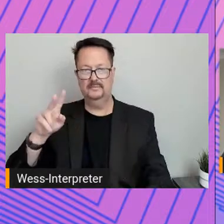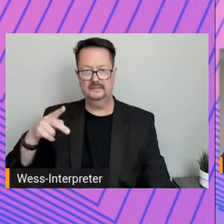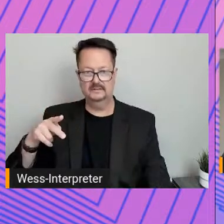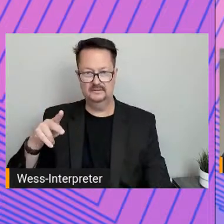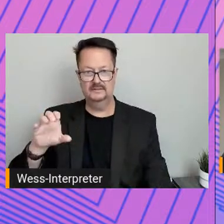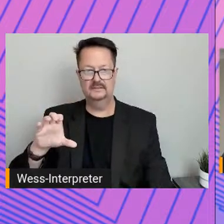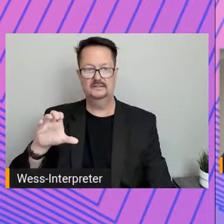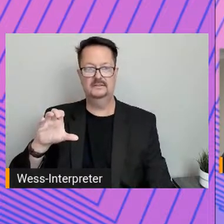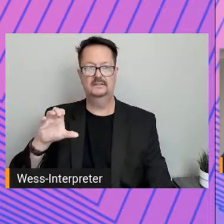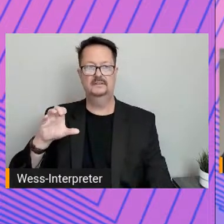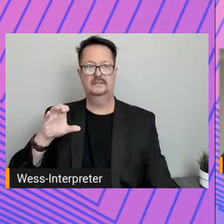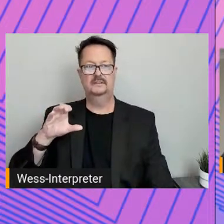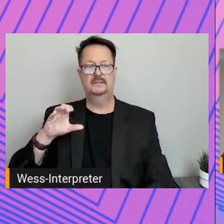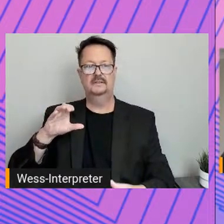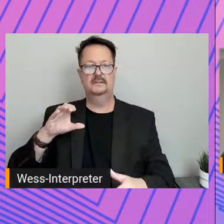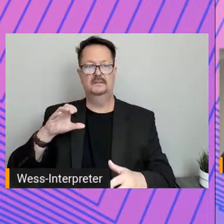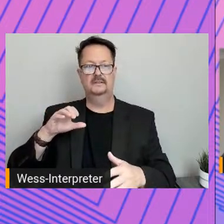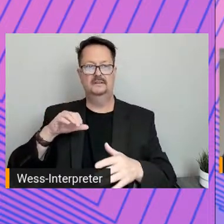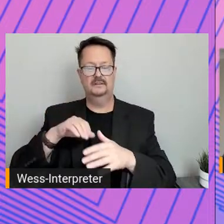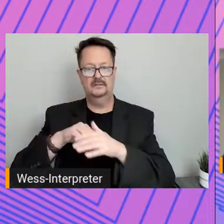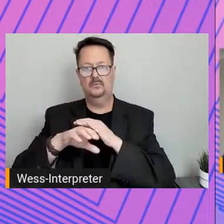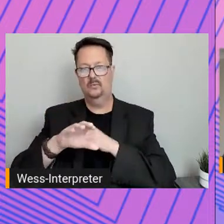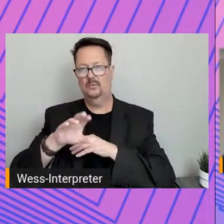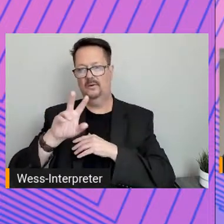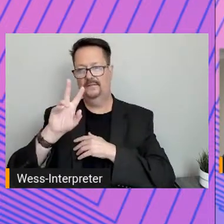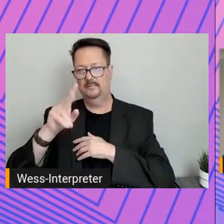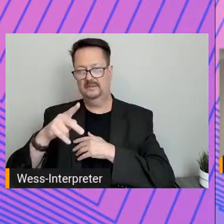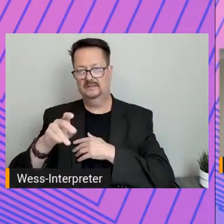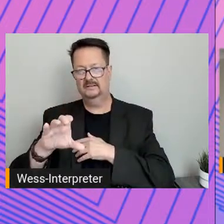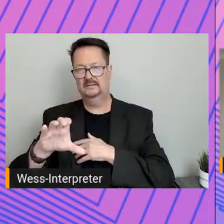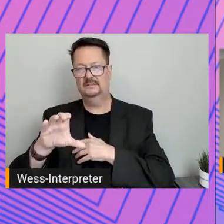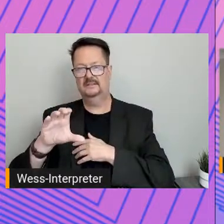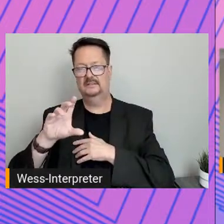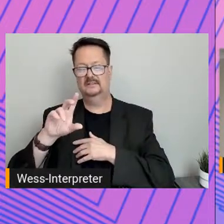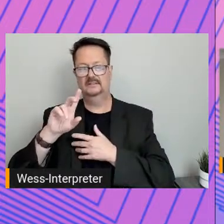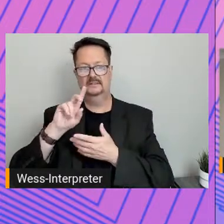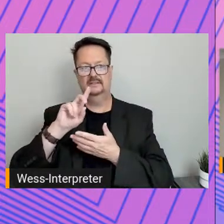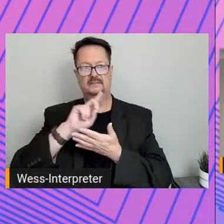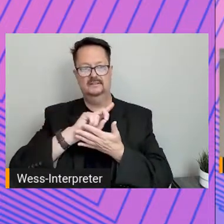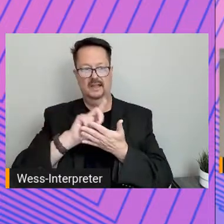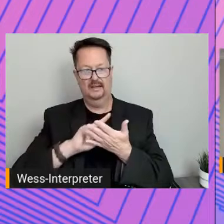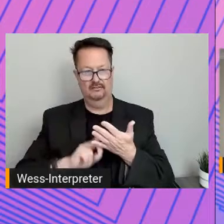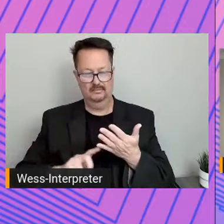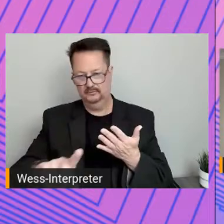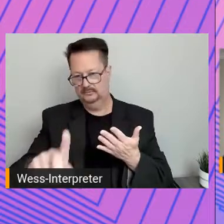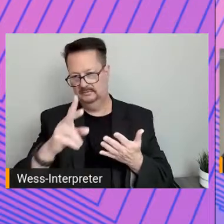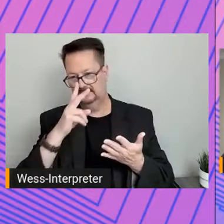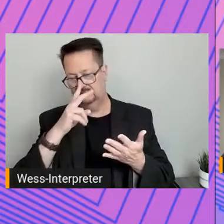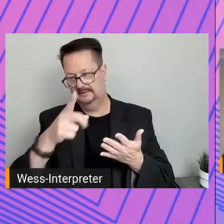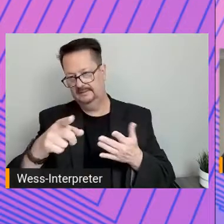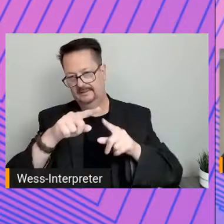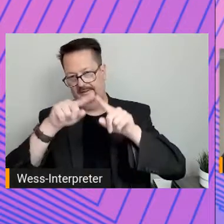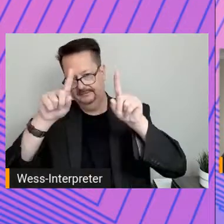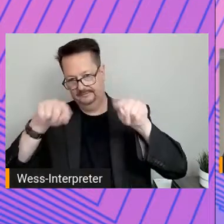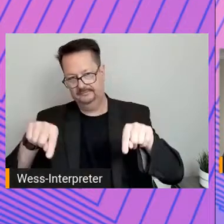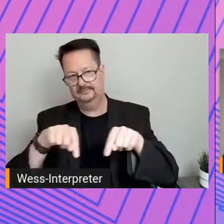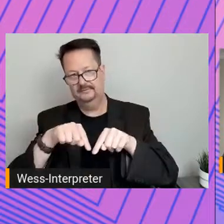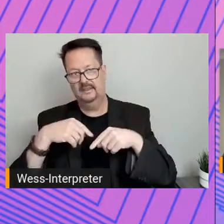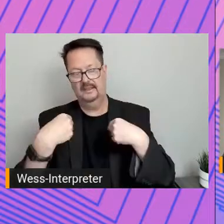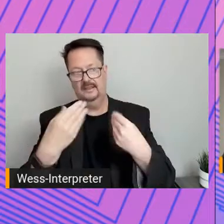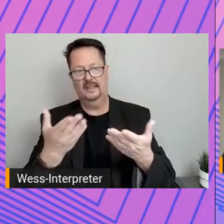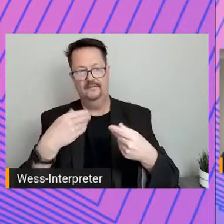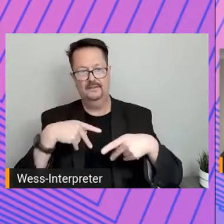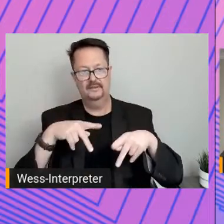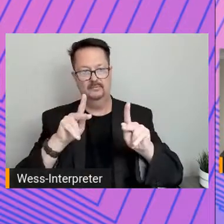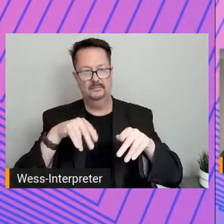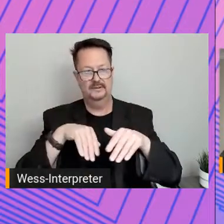VPC private links, as the diagram shows. And this essentially gave us that private network integration to specific AWS services. The alternative